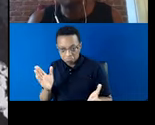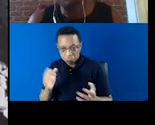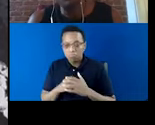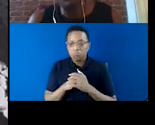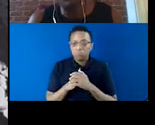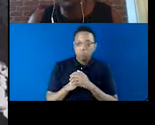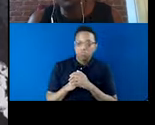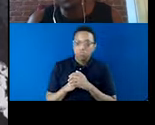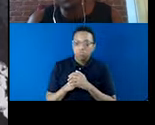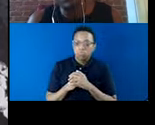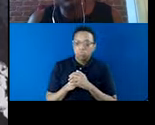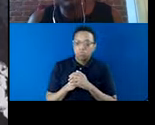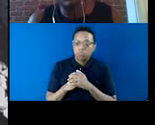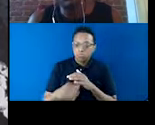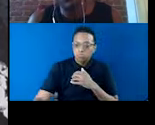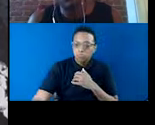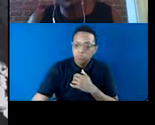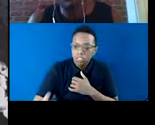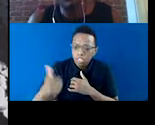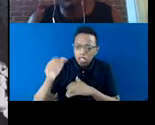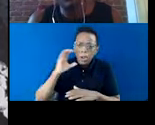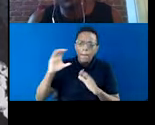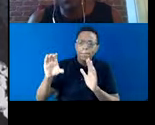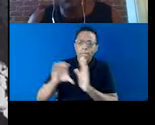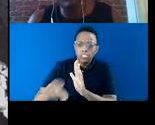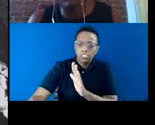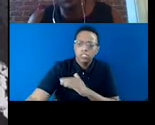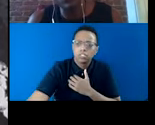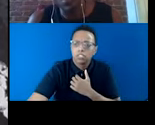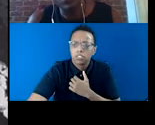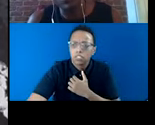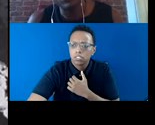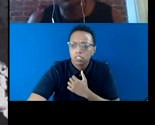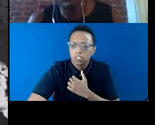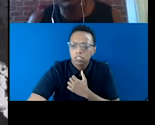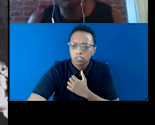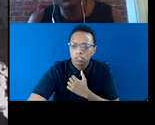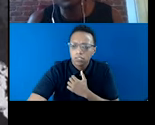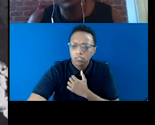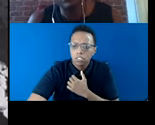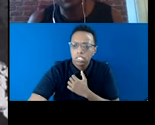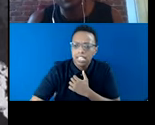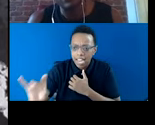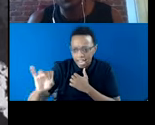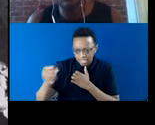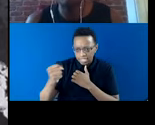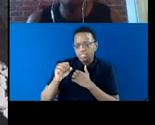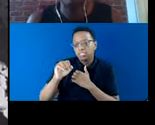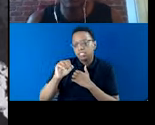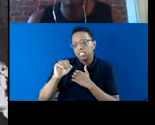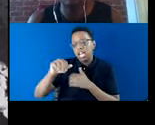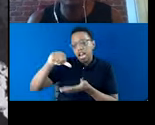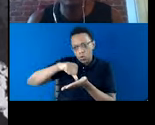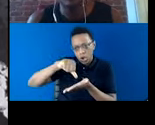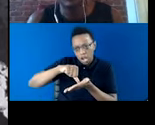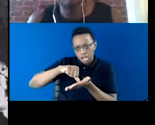There's another picture here. This is from the 80s in Iran. It's a piece of propaganda, or a